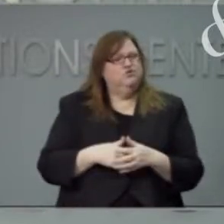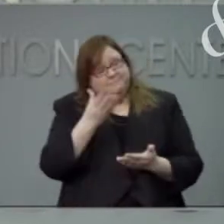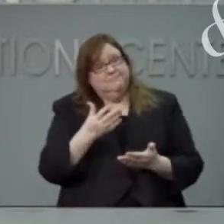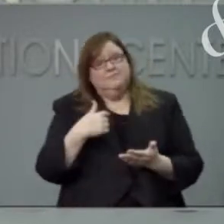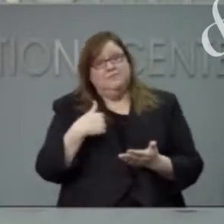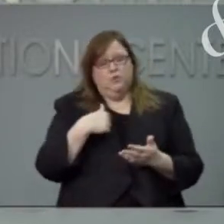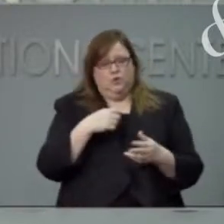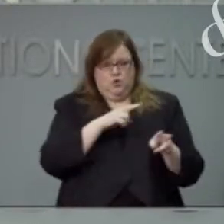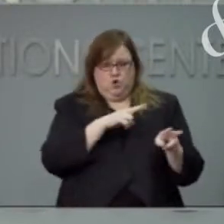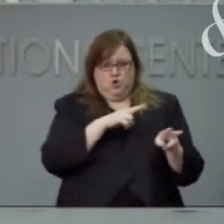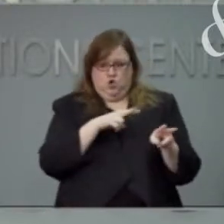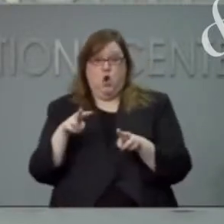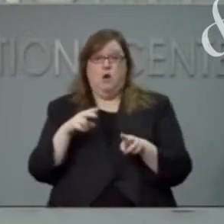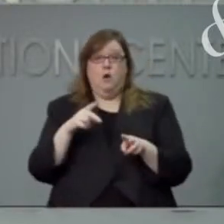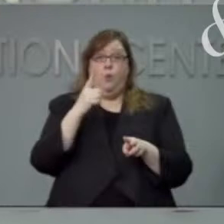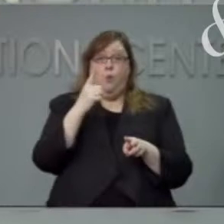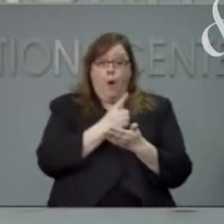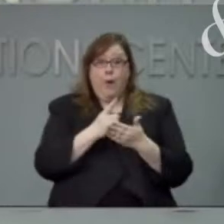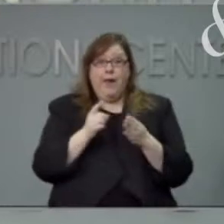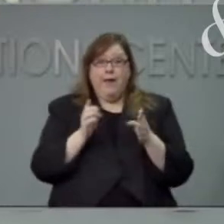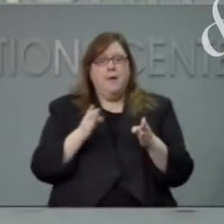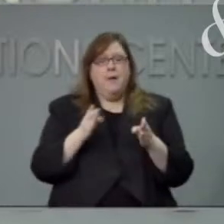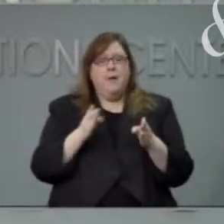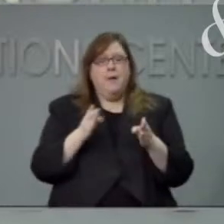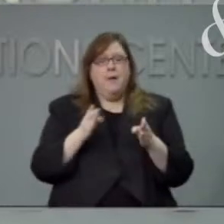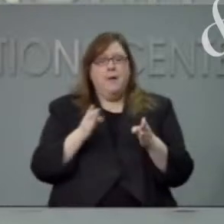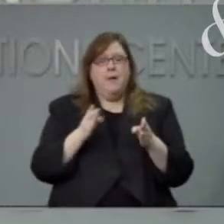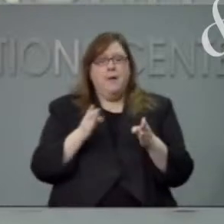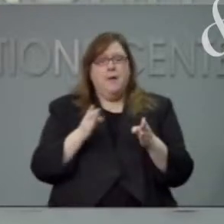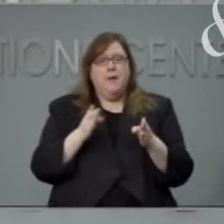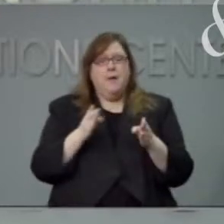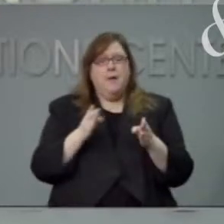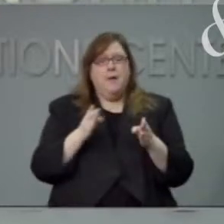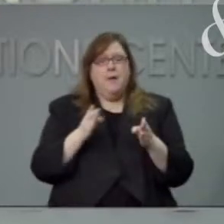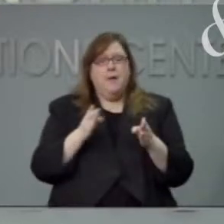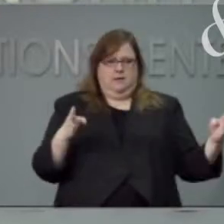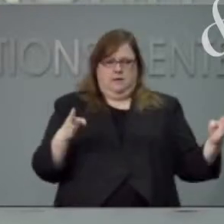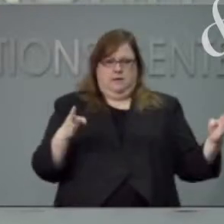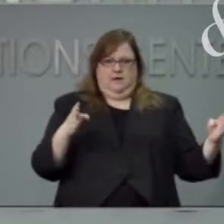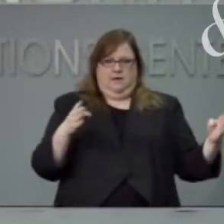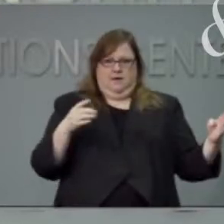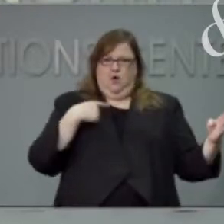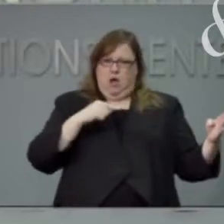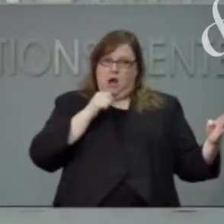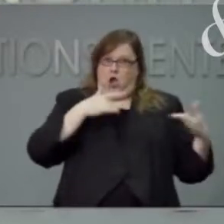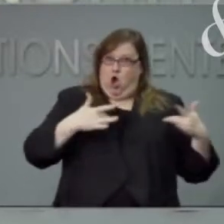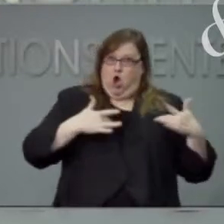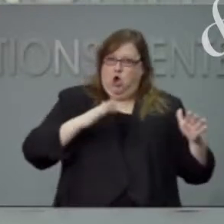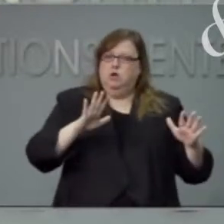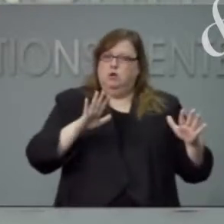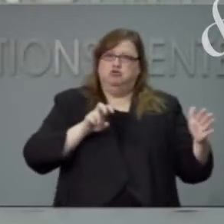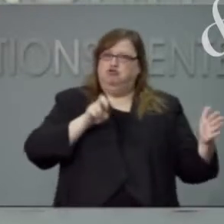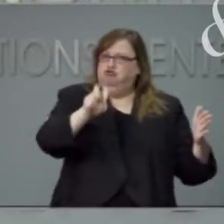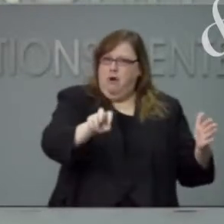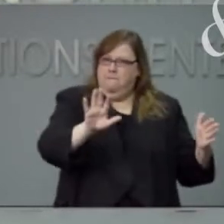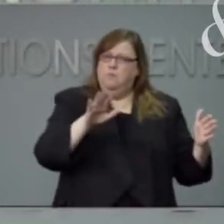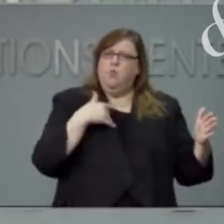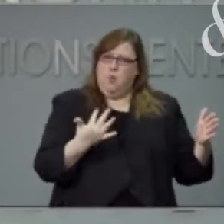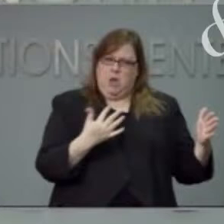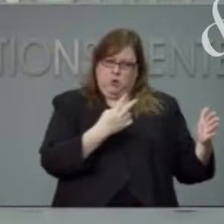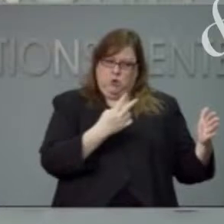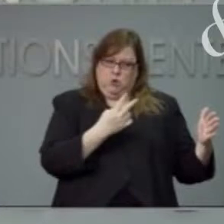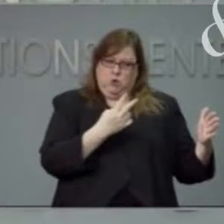look at this over 2-week periods of time. And so we don't want to get too focused on it, but when you look at what's